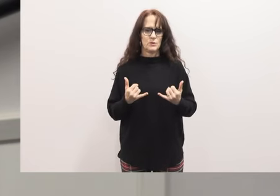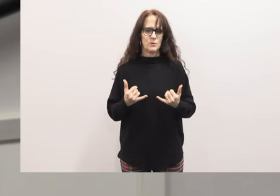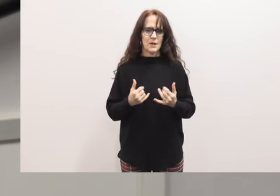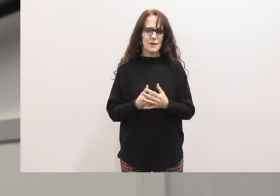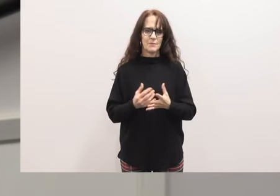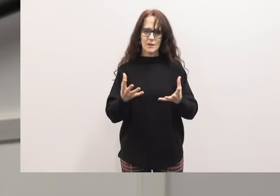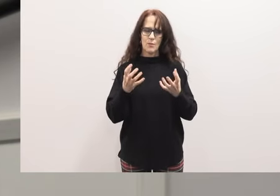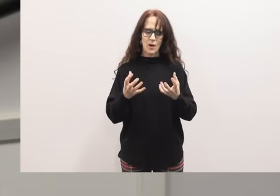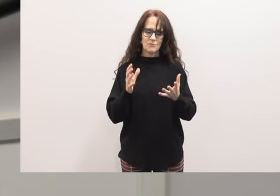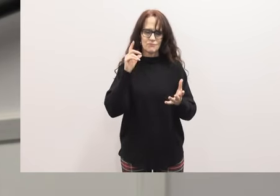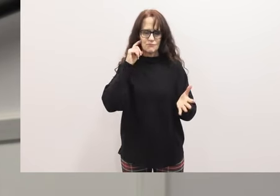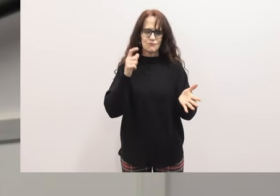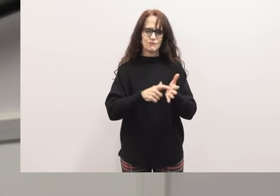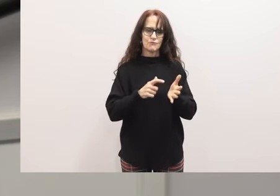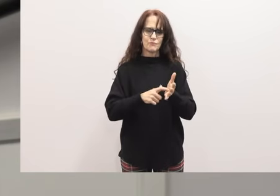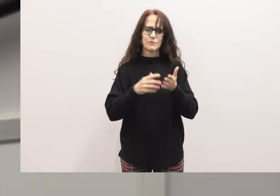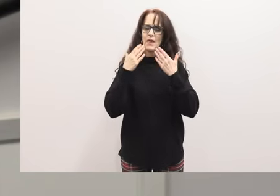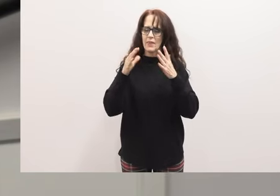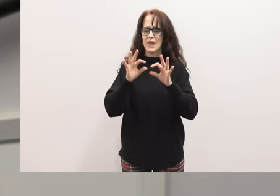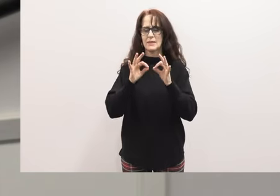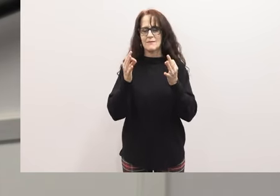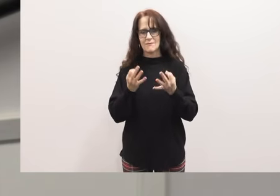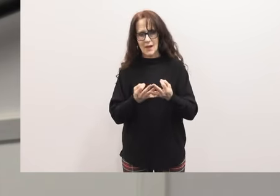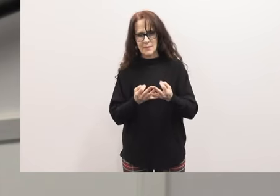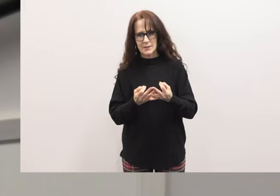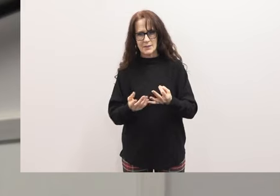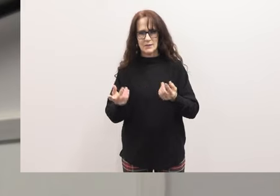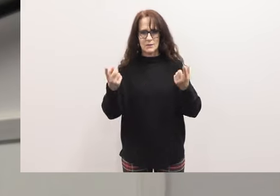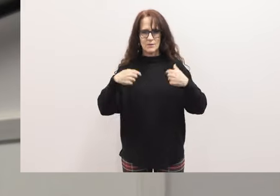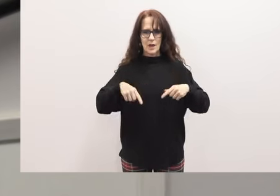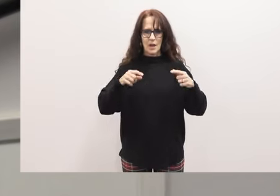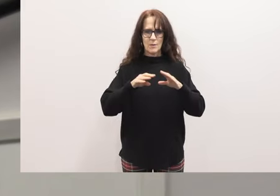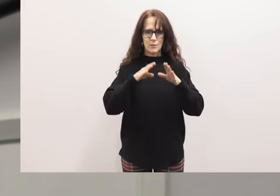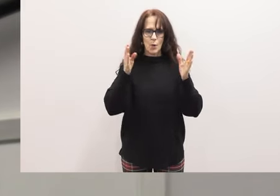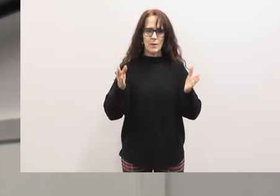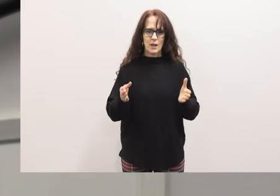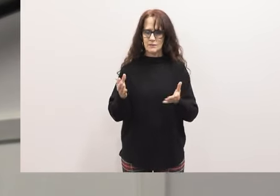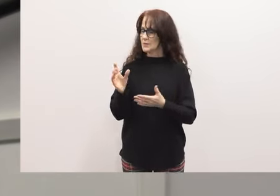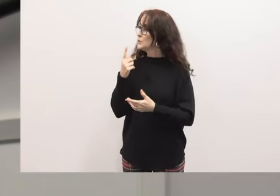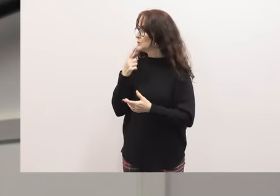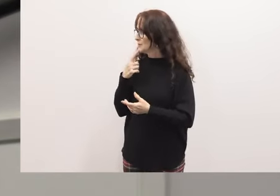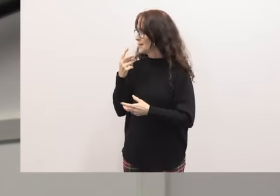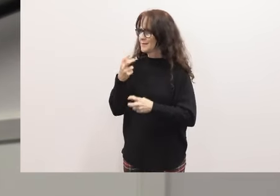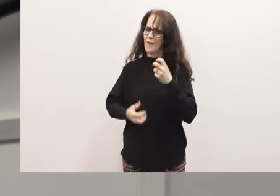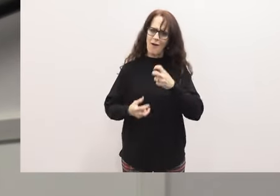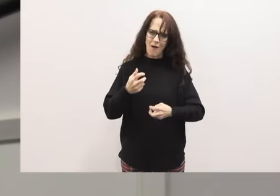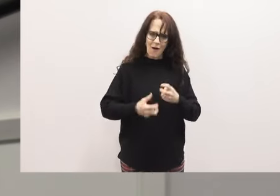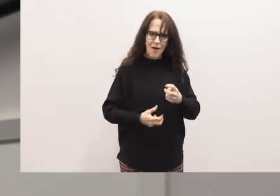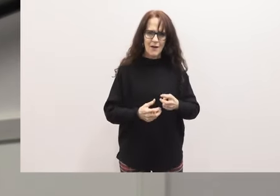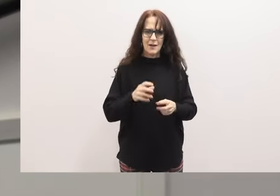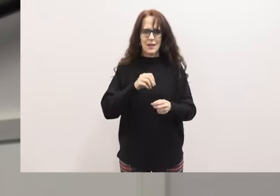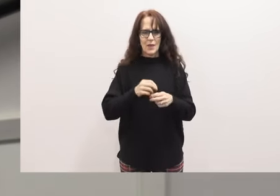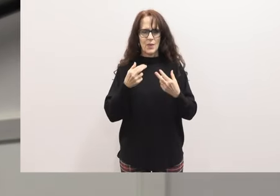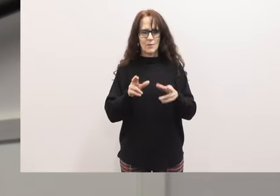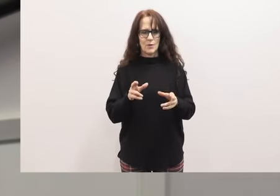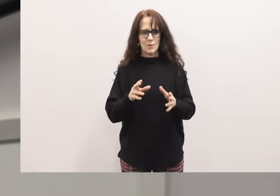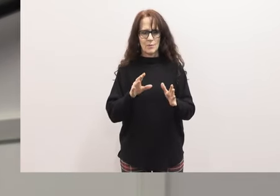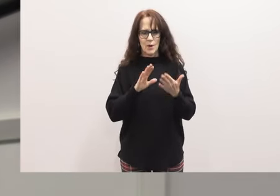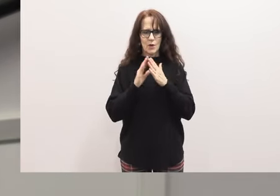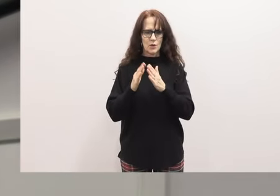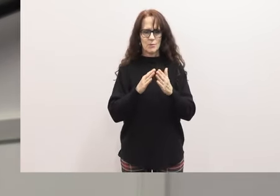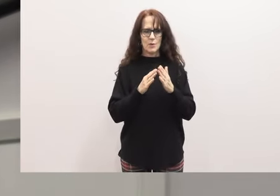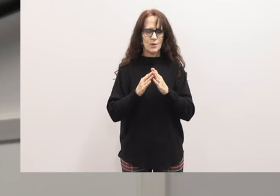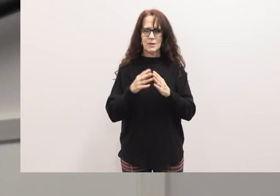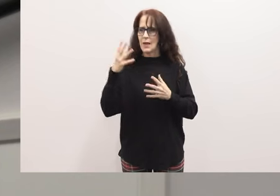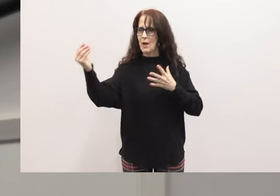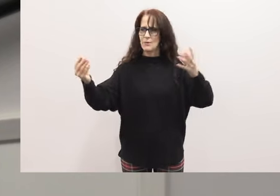want to recognize them. I want to thank families who have come out for open house. As you shared, Dr. Benitez, it's hard to be in the room when we know that our community is out